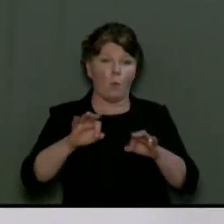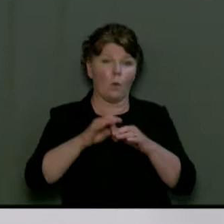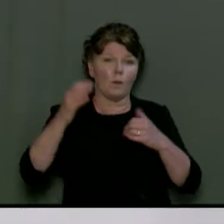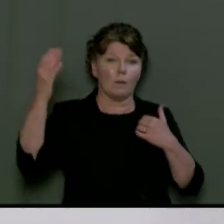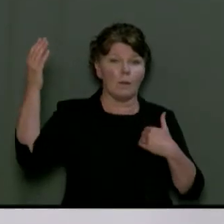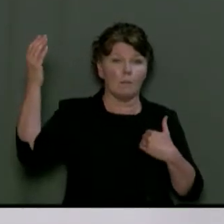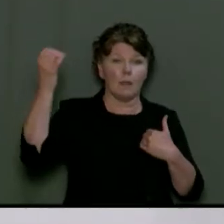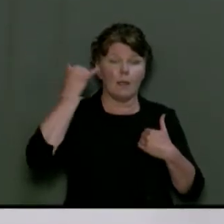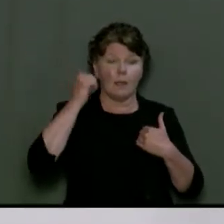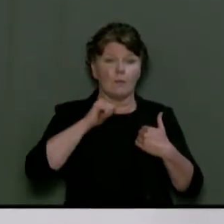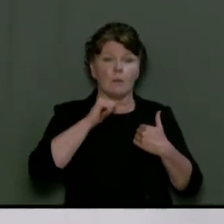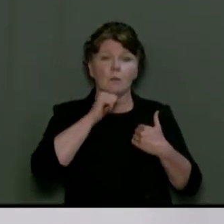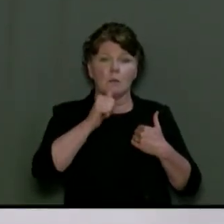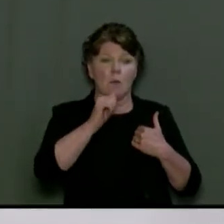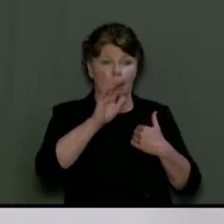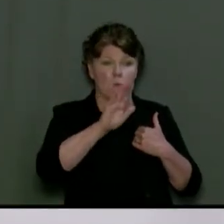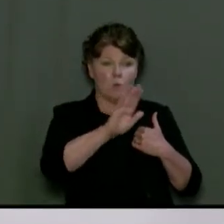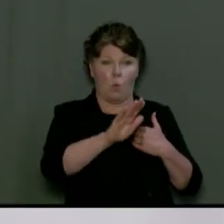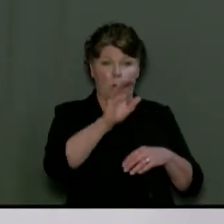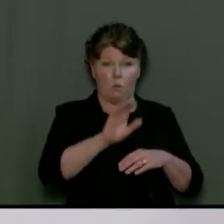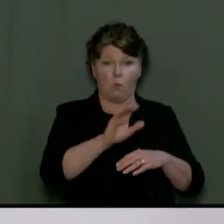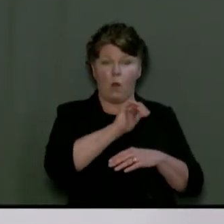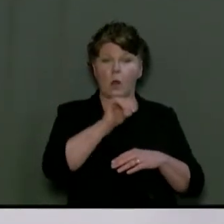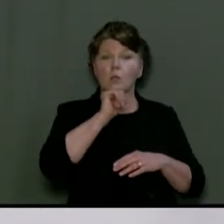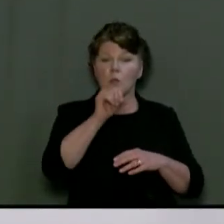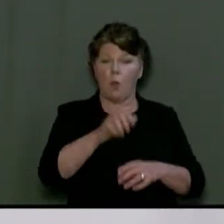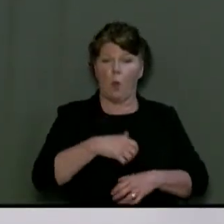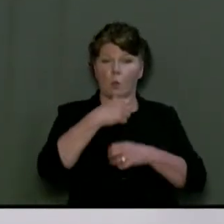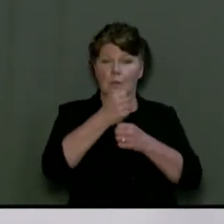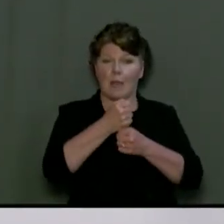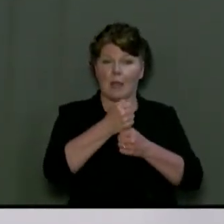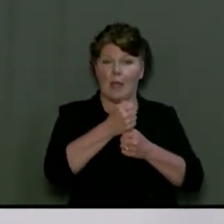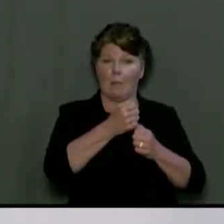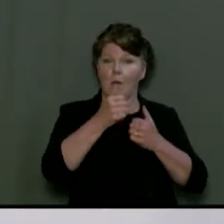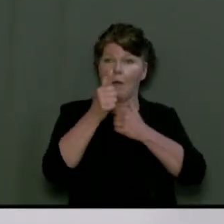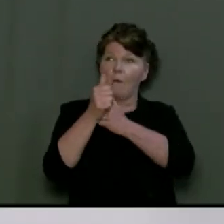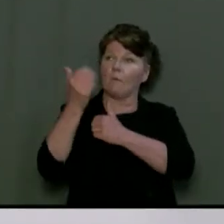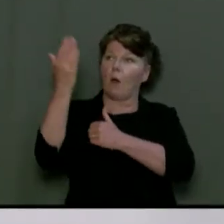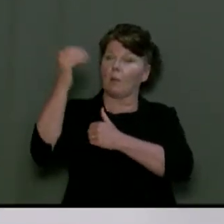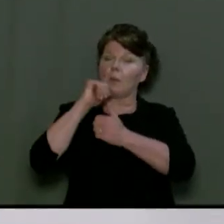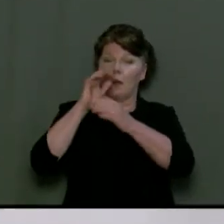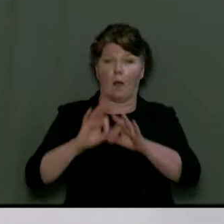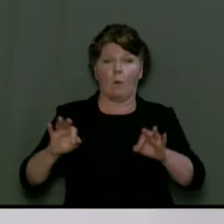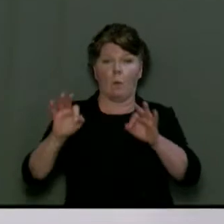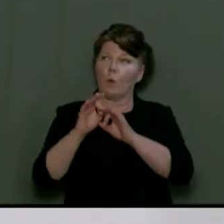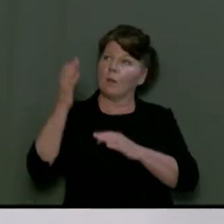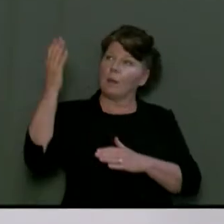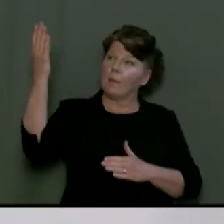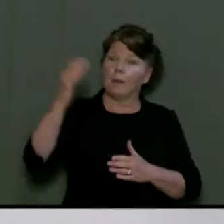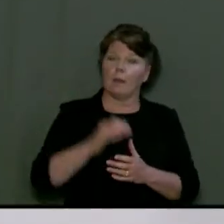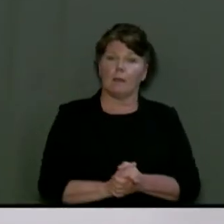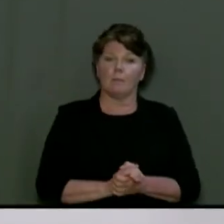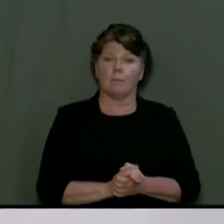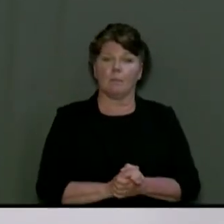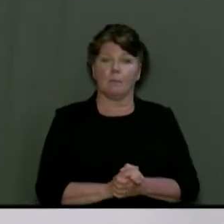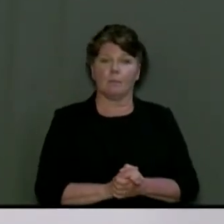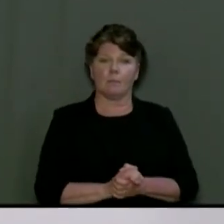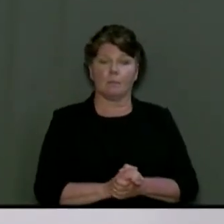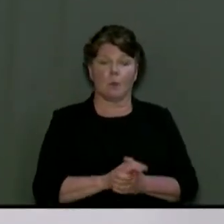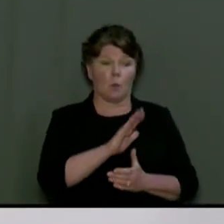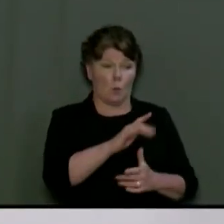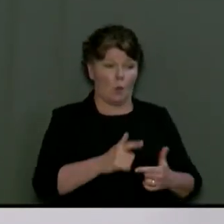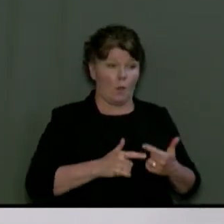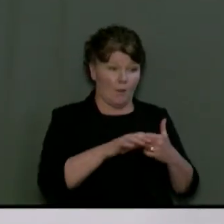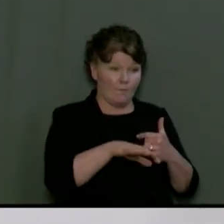And whoever does not take his cross and follow me is not worthy of me. Whoever finds his life and loses